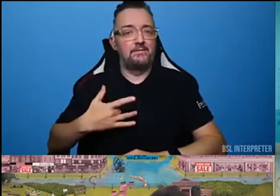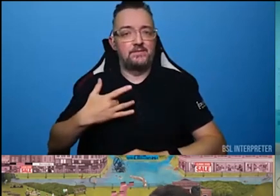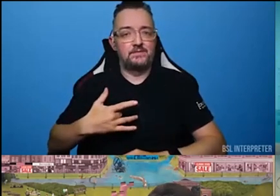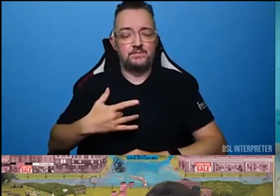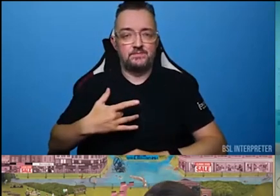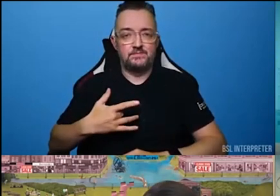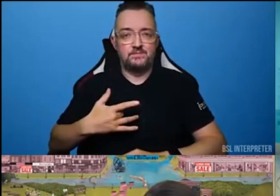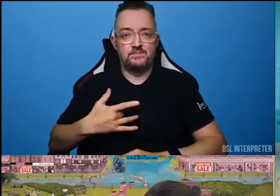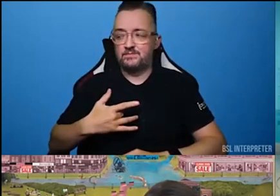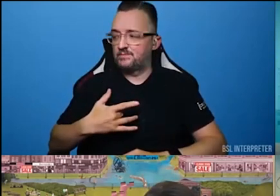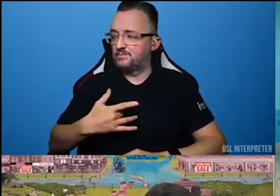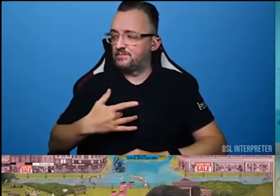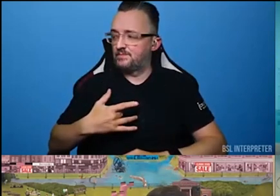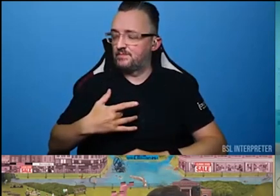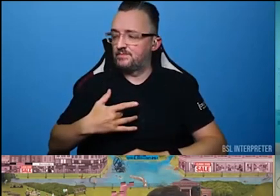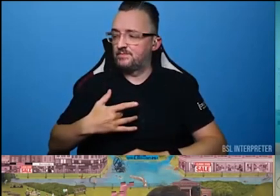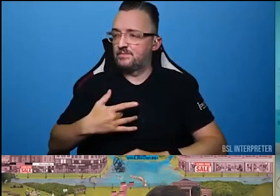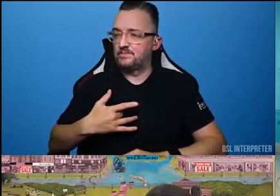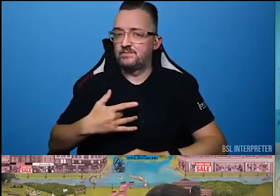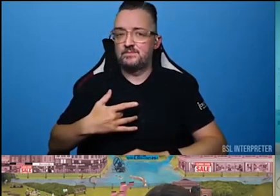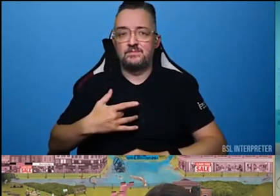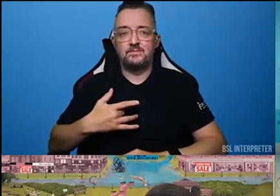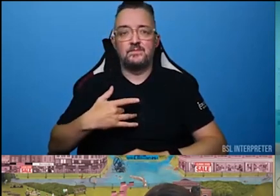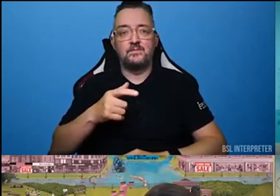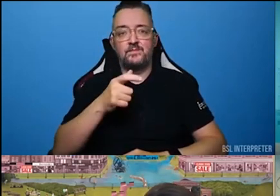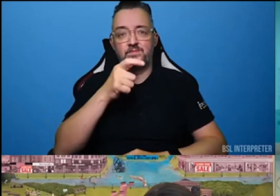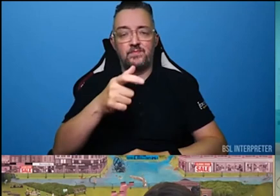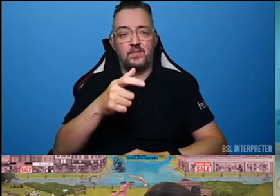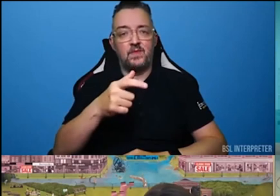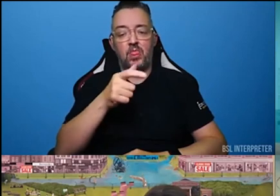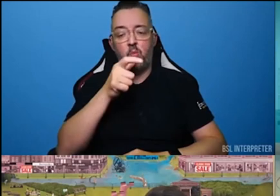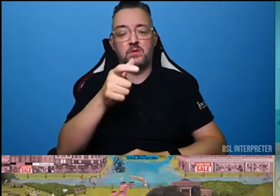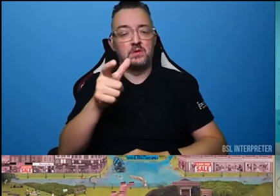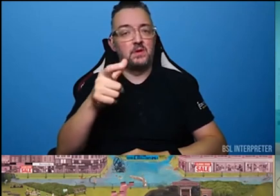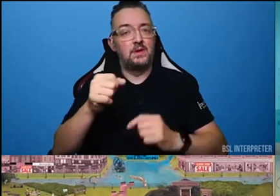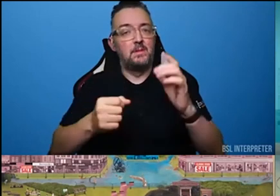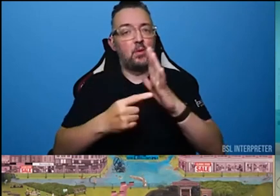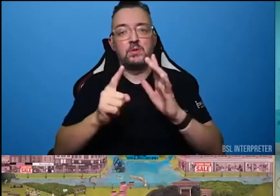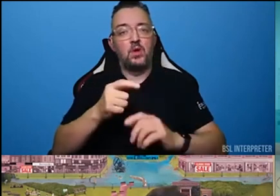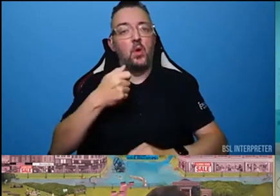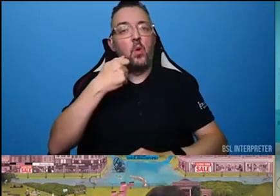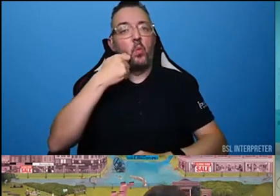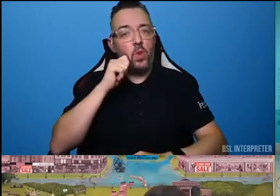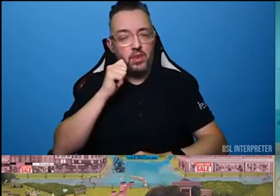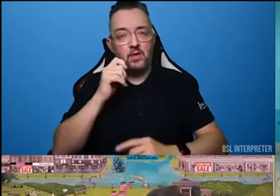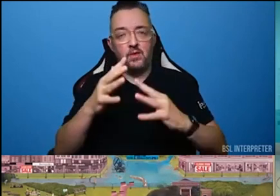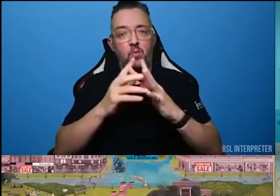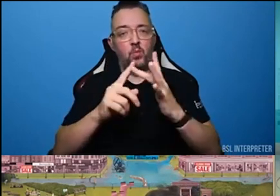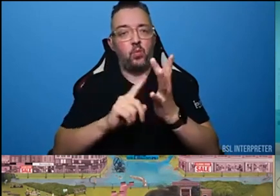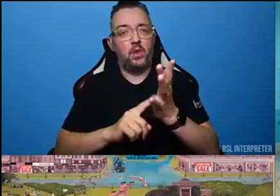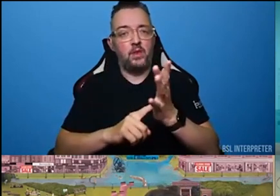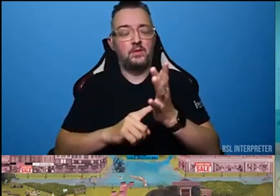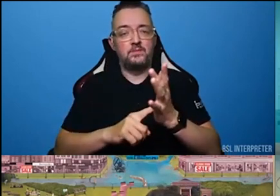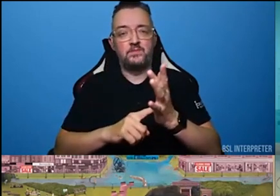Note the emphasis on will. It has actually has certain